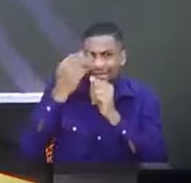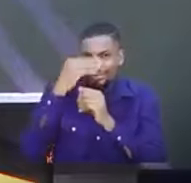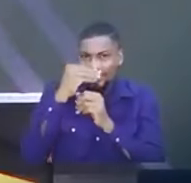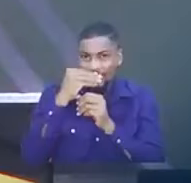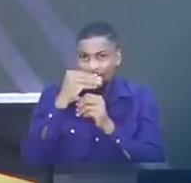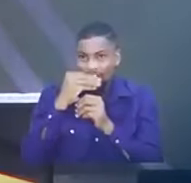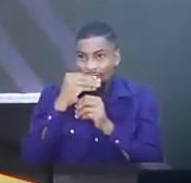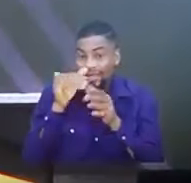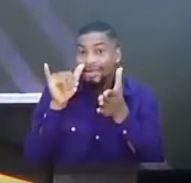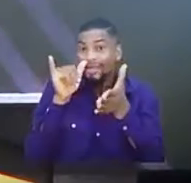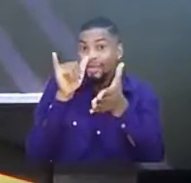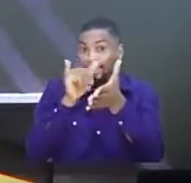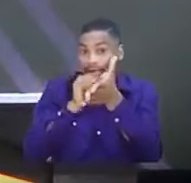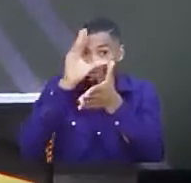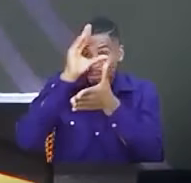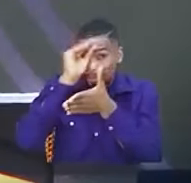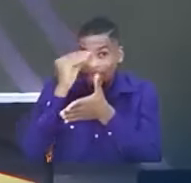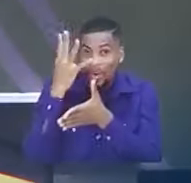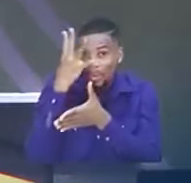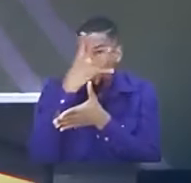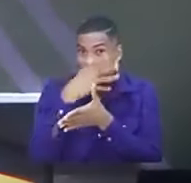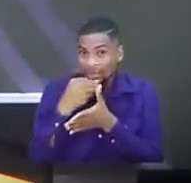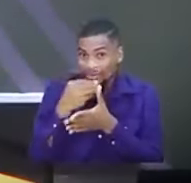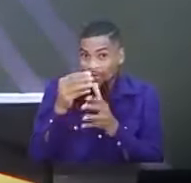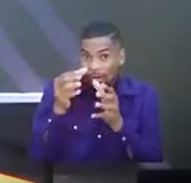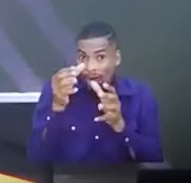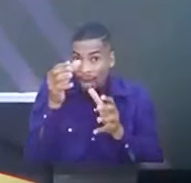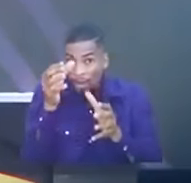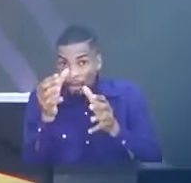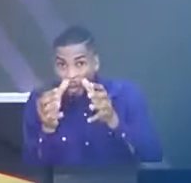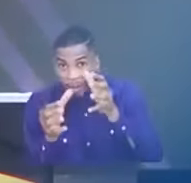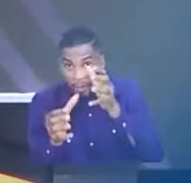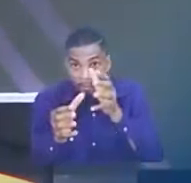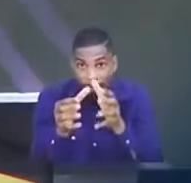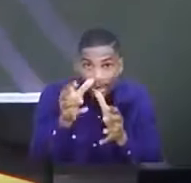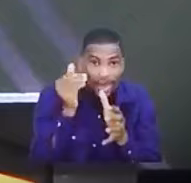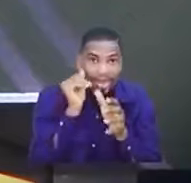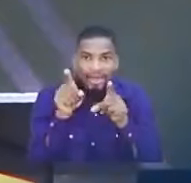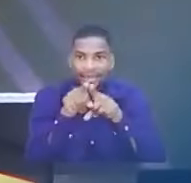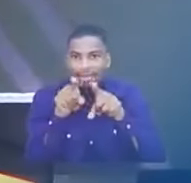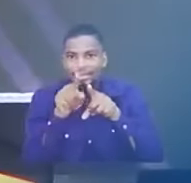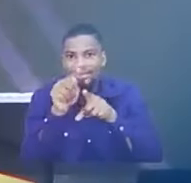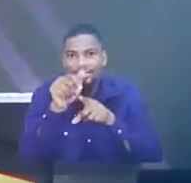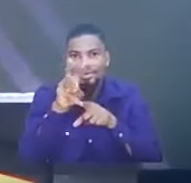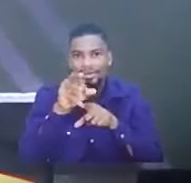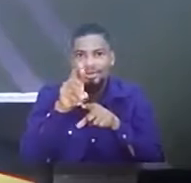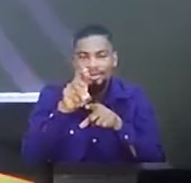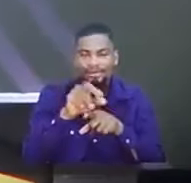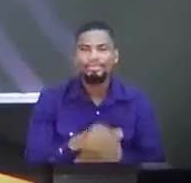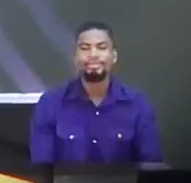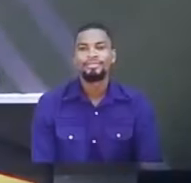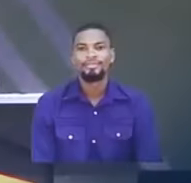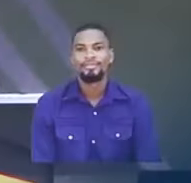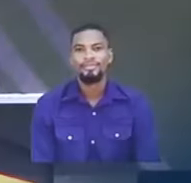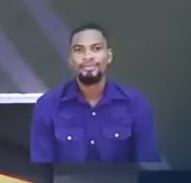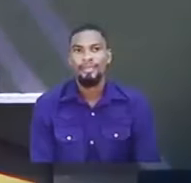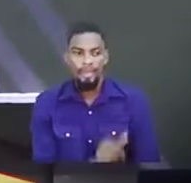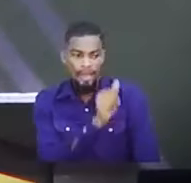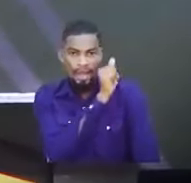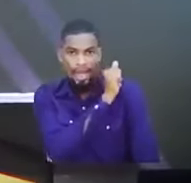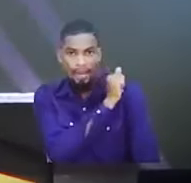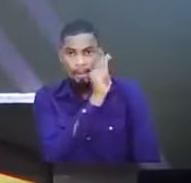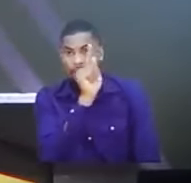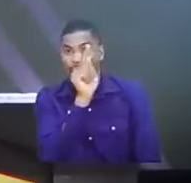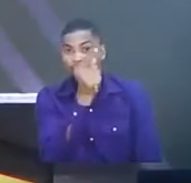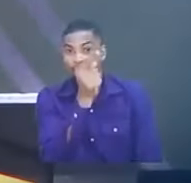this, then can you imagine how beautiful the sister Tamar would look? Amnon, the first boy